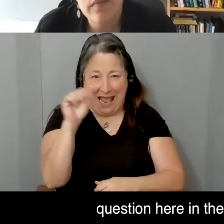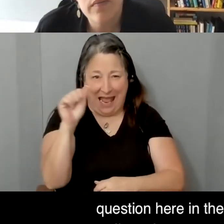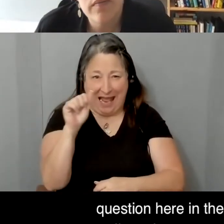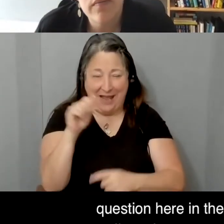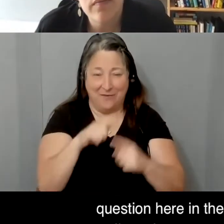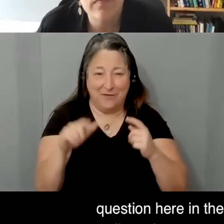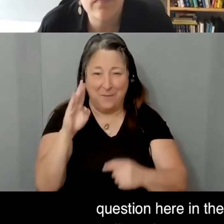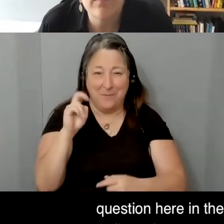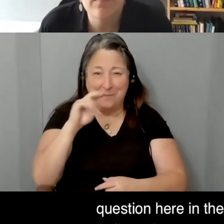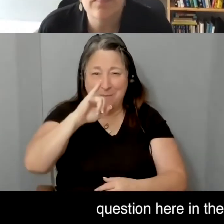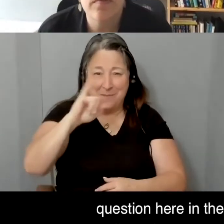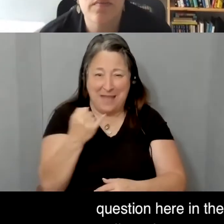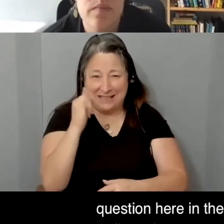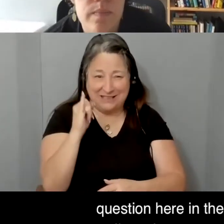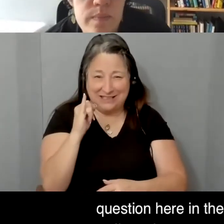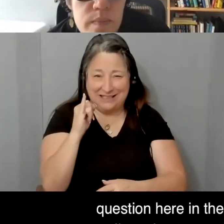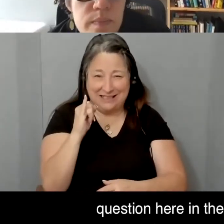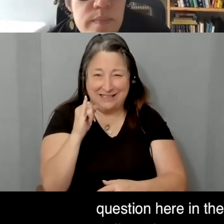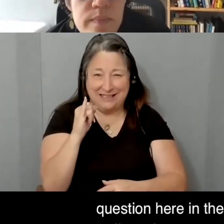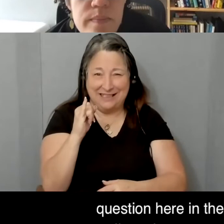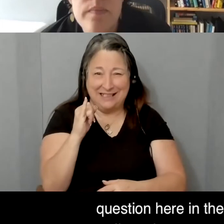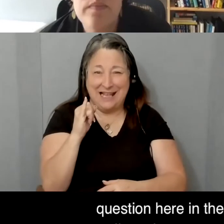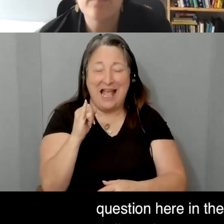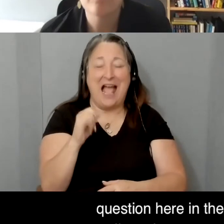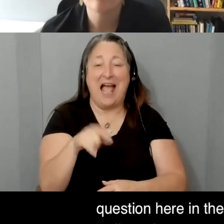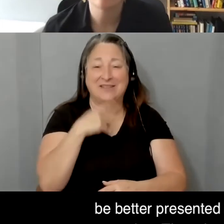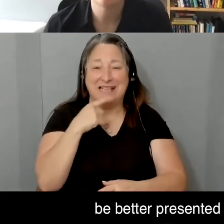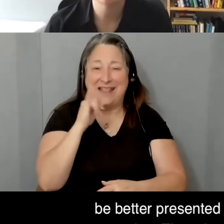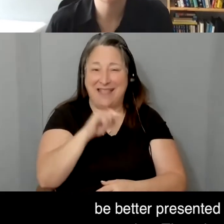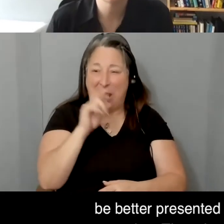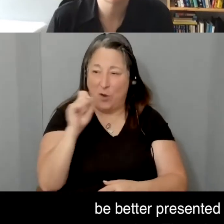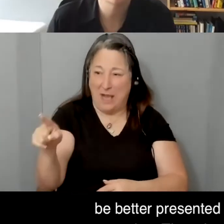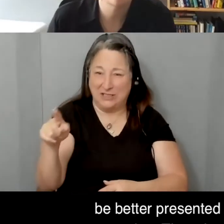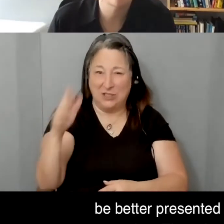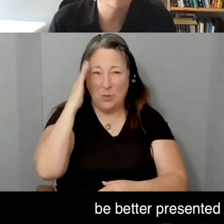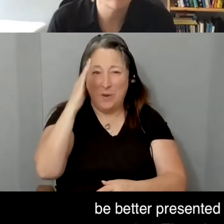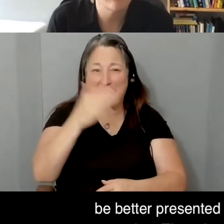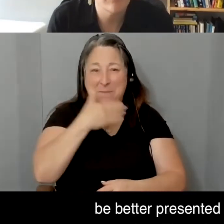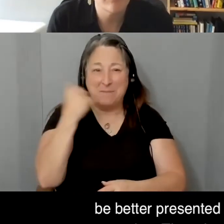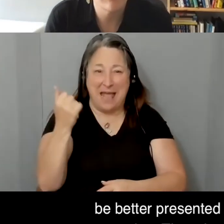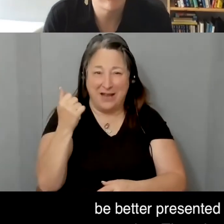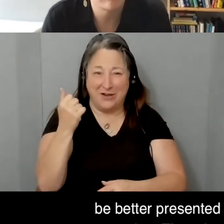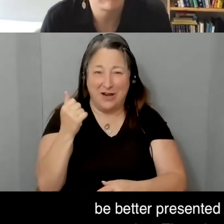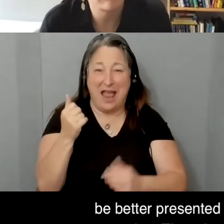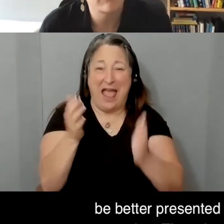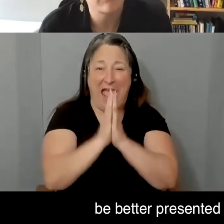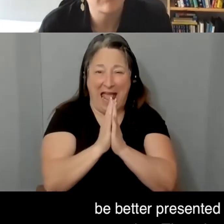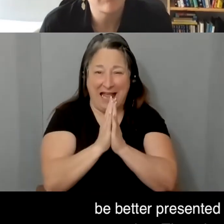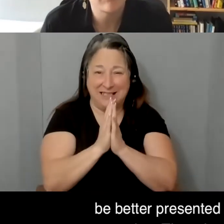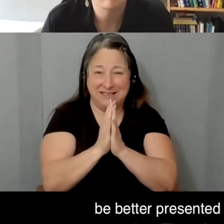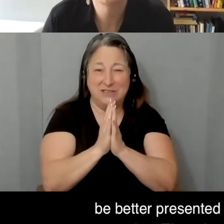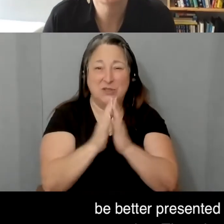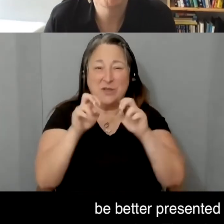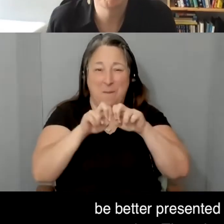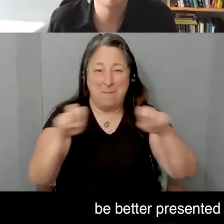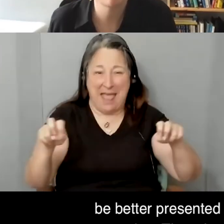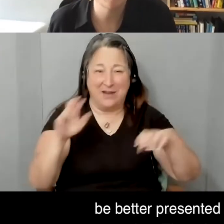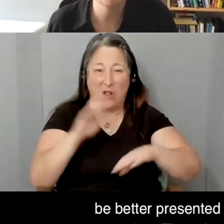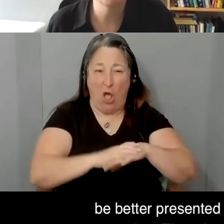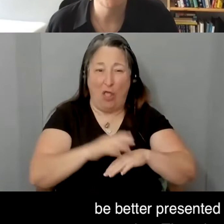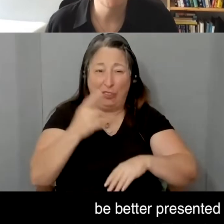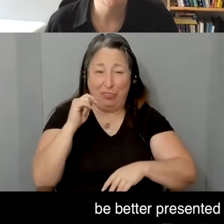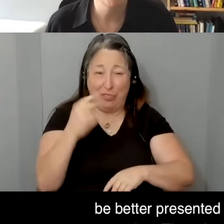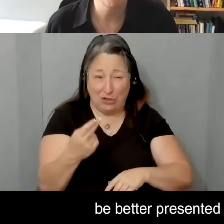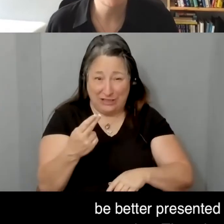Benji Hirschhorn, but I'm going to say, Benji, that I think that question will be better presented to the panel on Thursday. The panel on Thursday